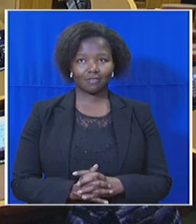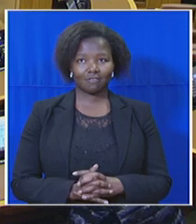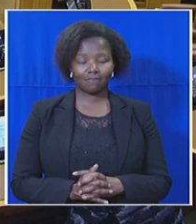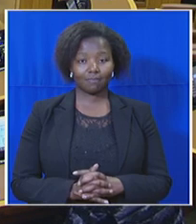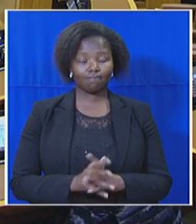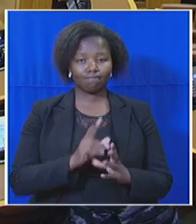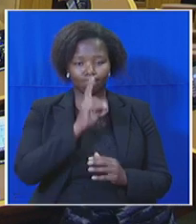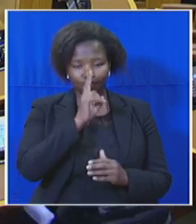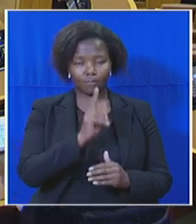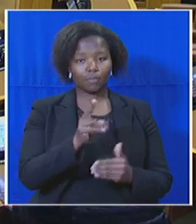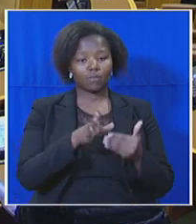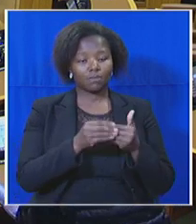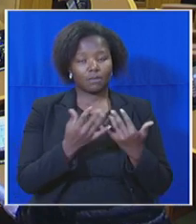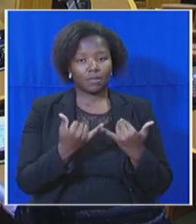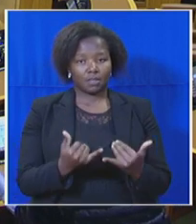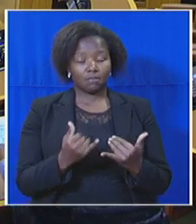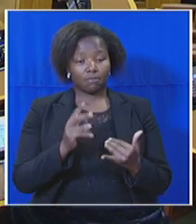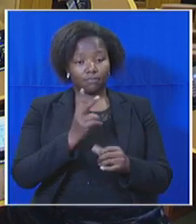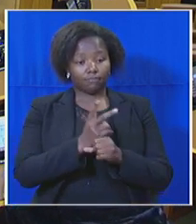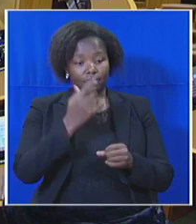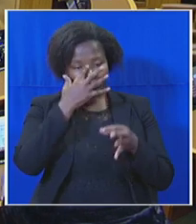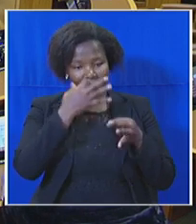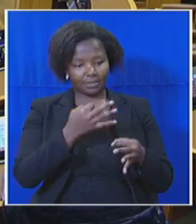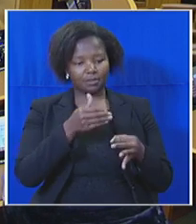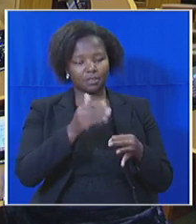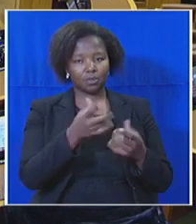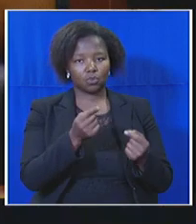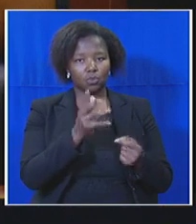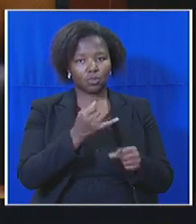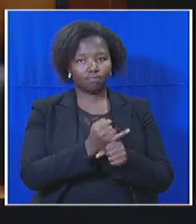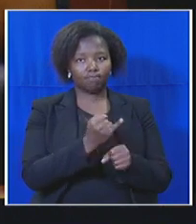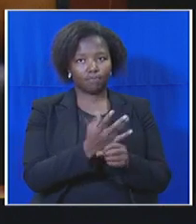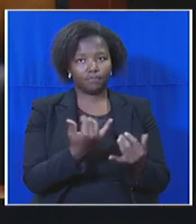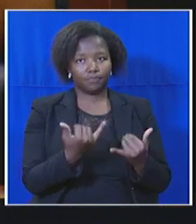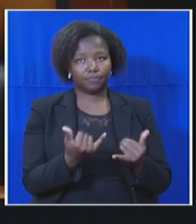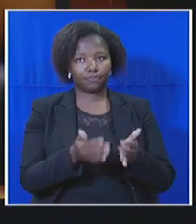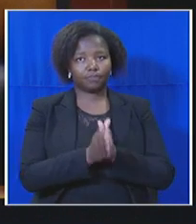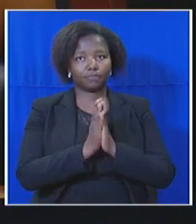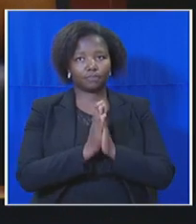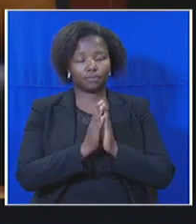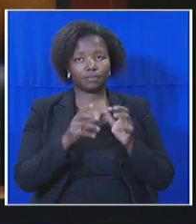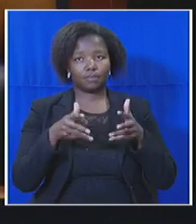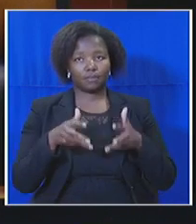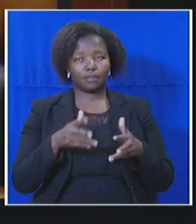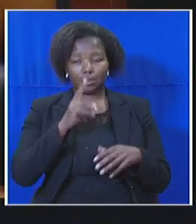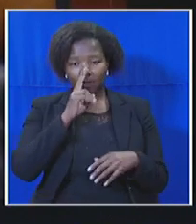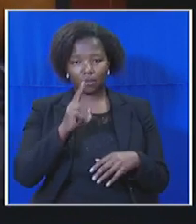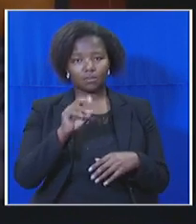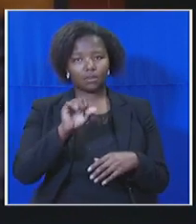Honorable members, I'm going to come back to the rulings on these matters immediately. Let me put the Honorable Sondi's